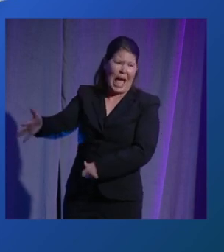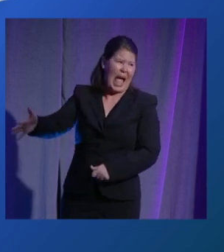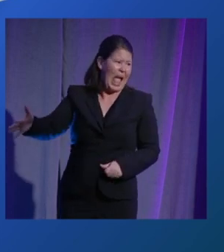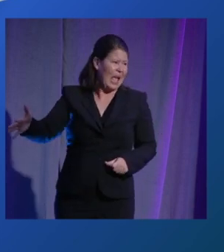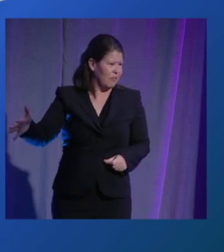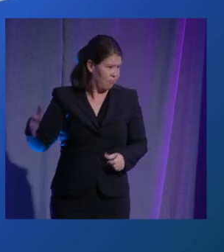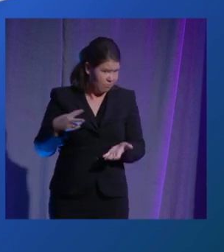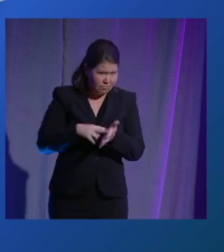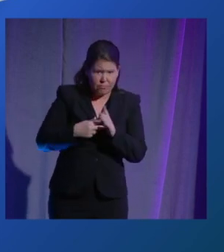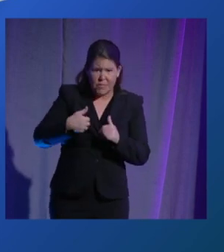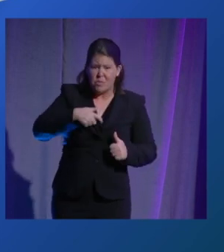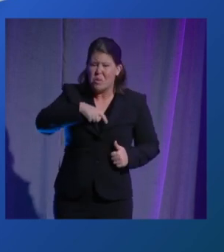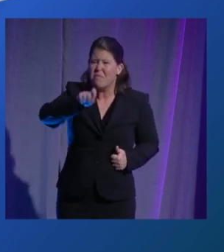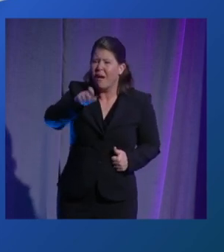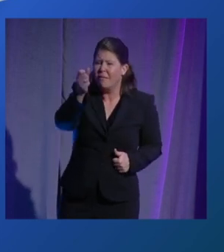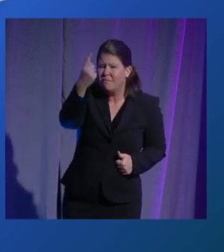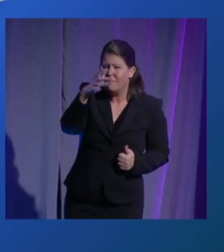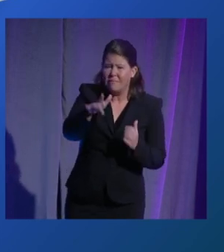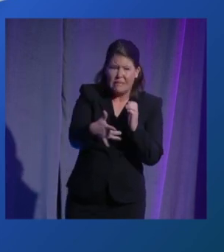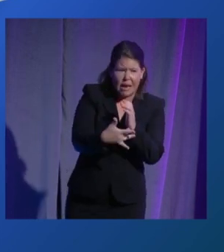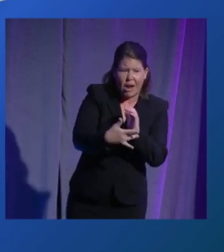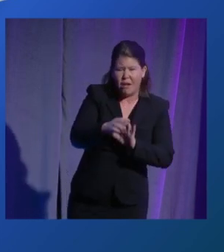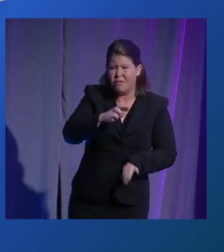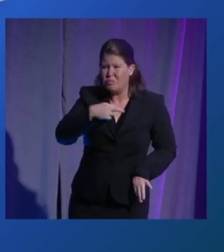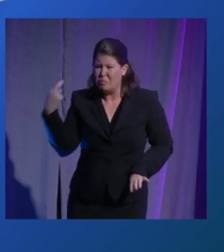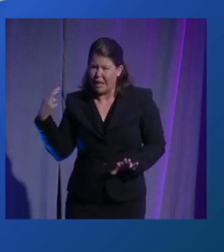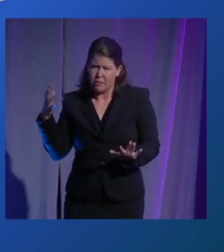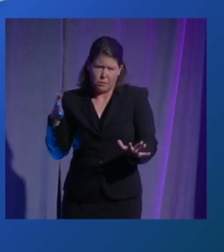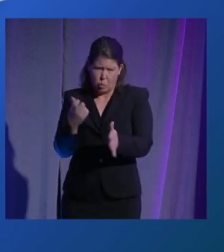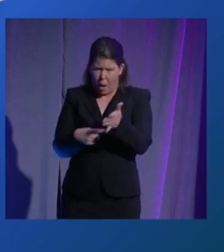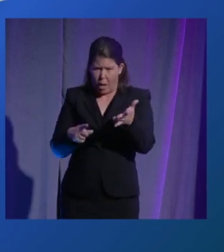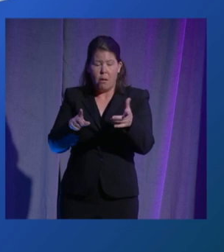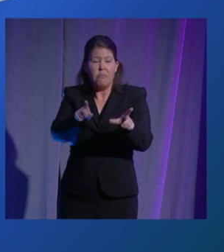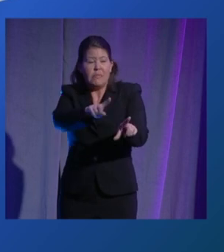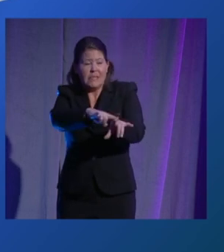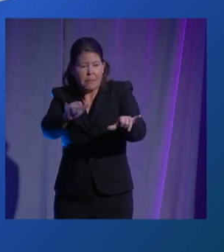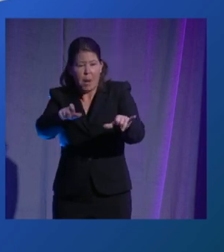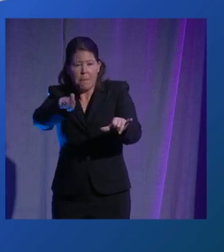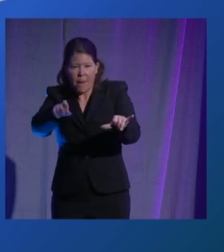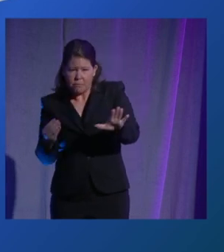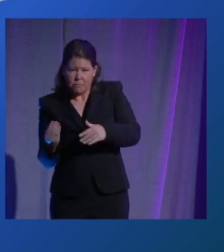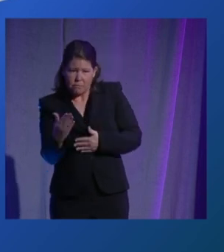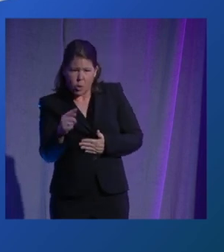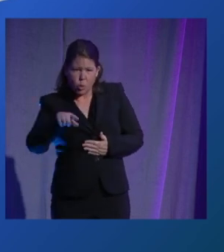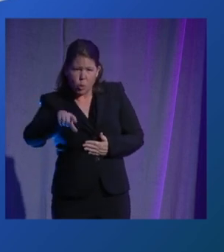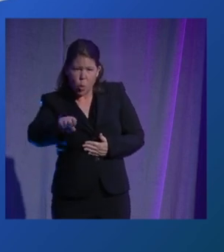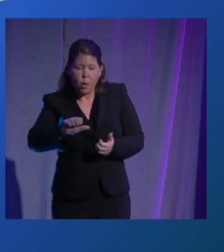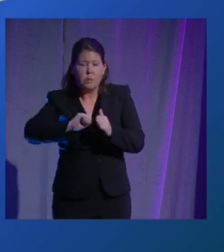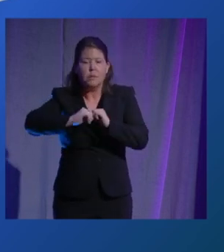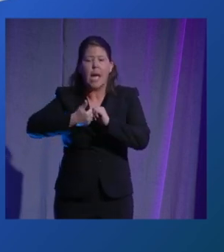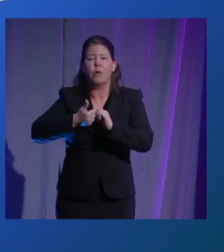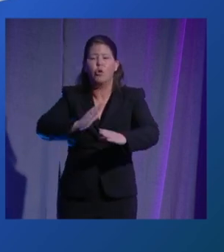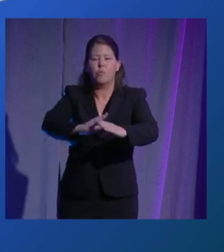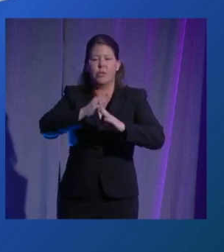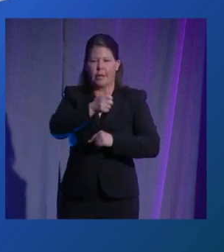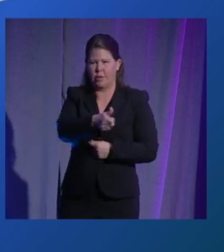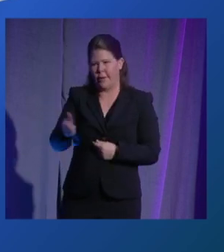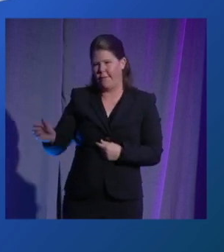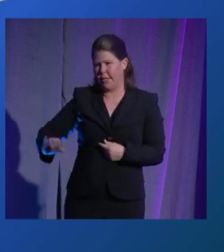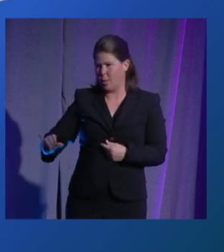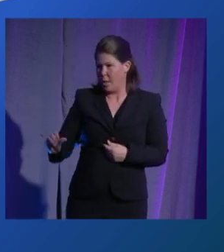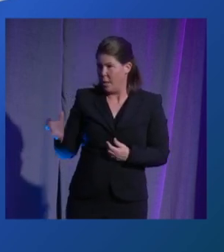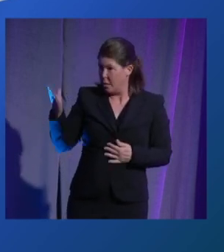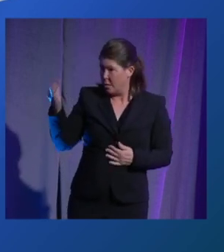are um but also to give them tools to protect themselves because we want to prevent our adversaries right from